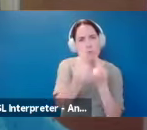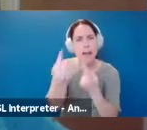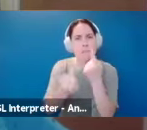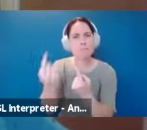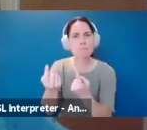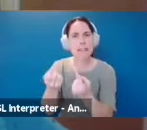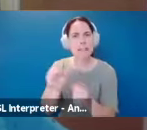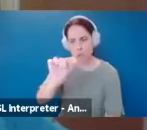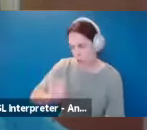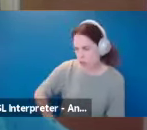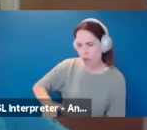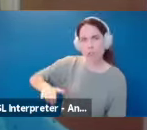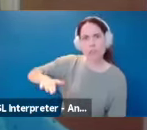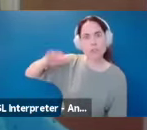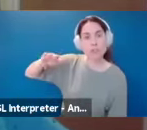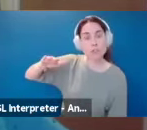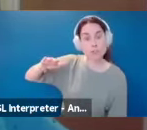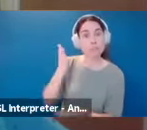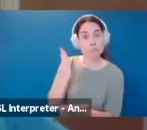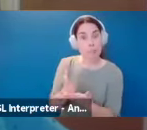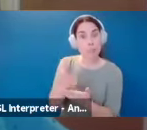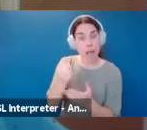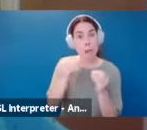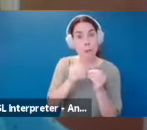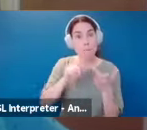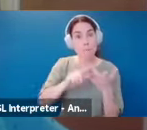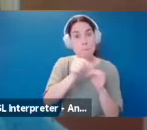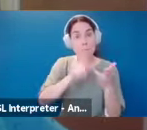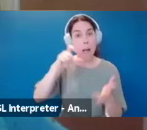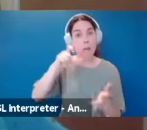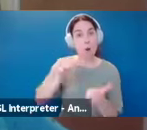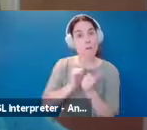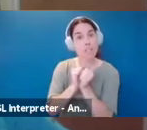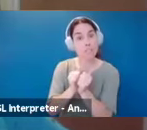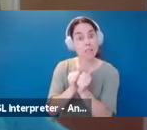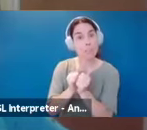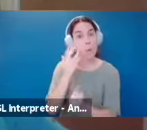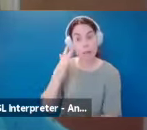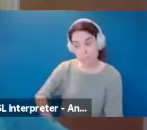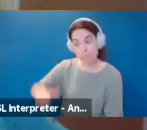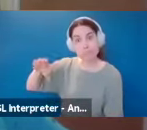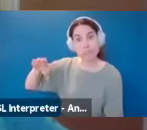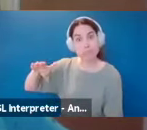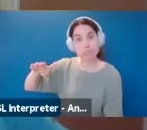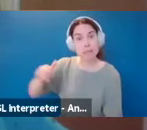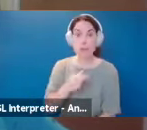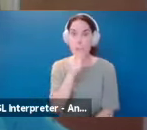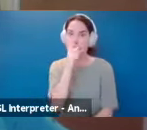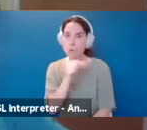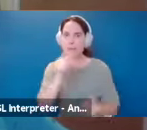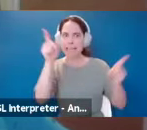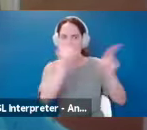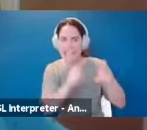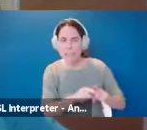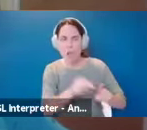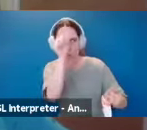for some of you, while you may have close friendships with people in India, how many close friendships do you have with big pop BAME people